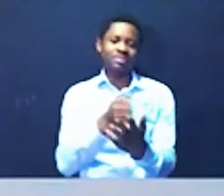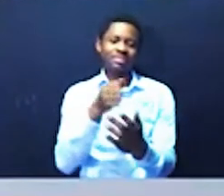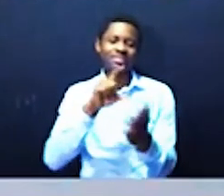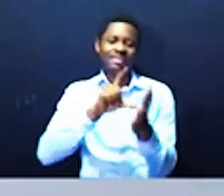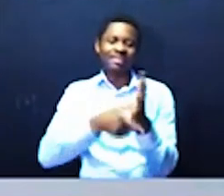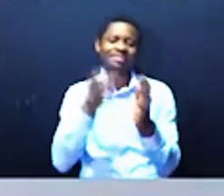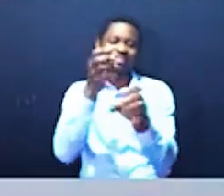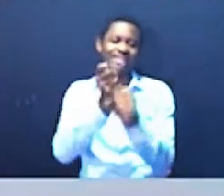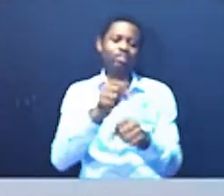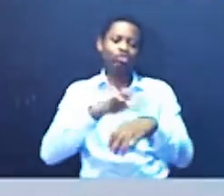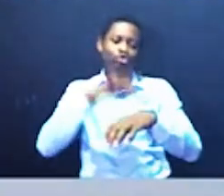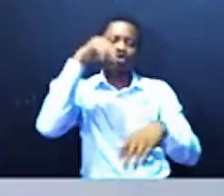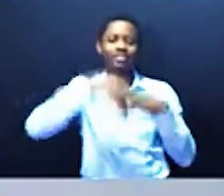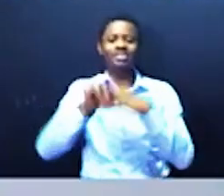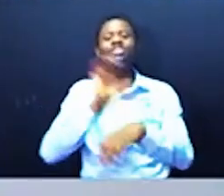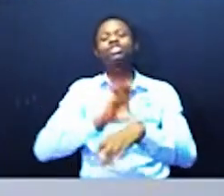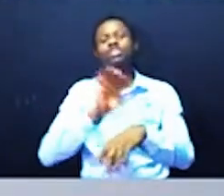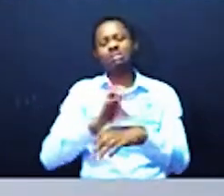despite offenses.